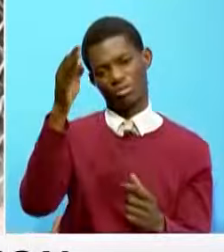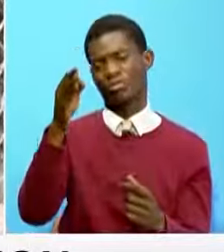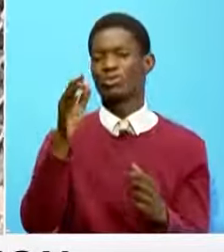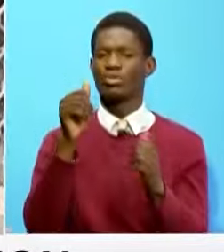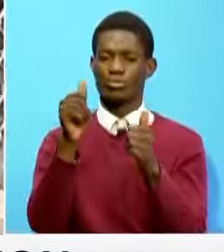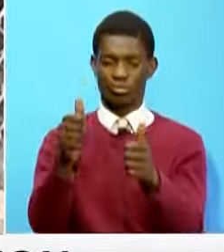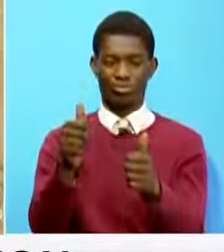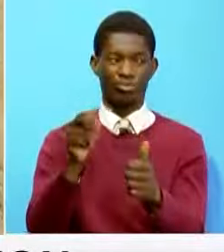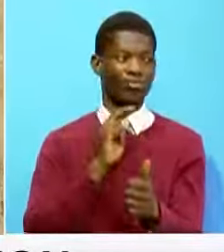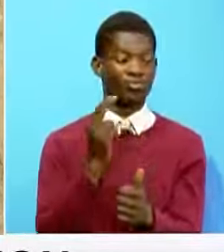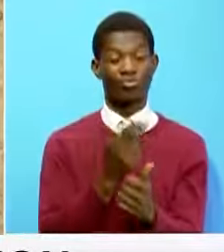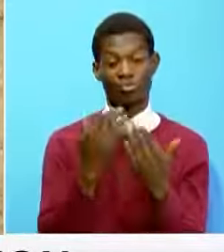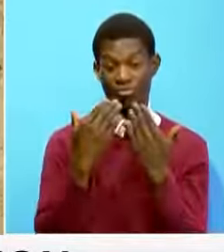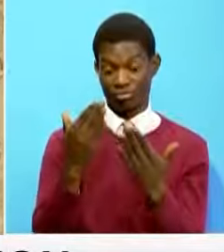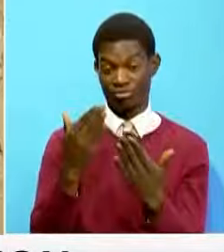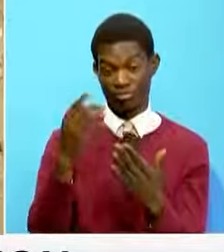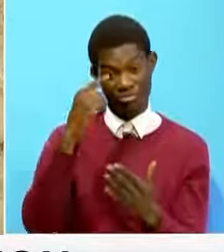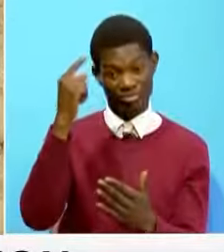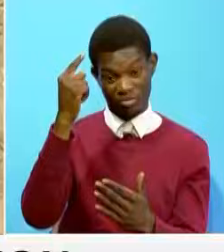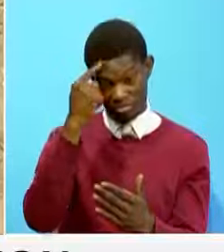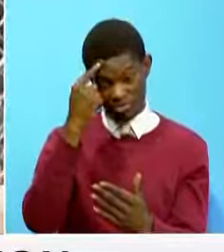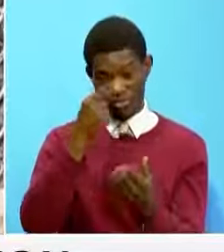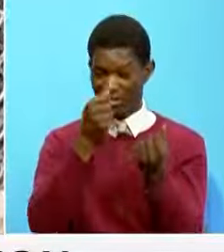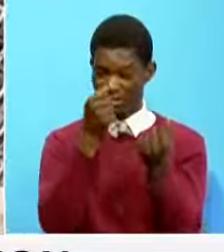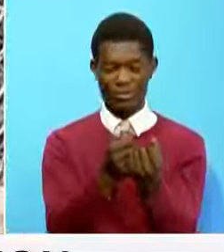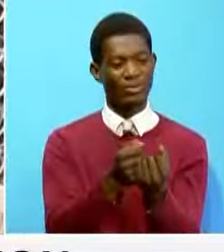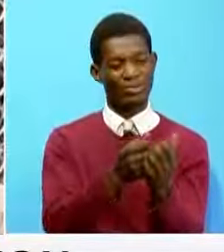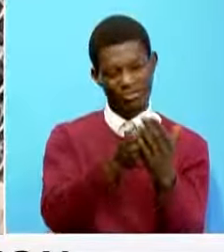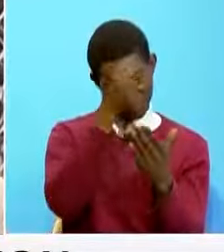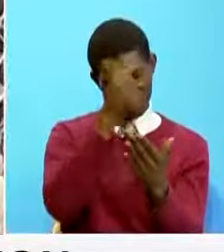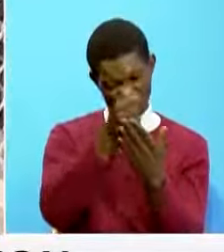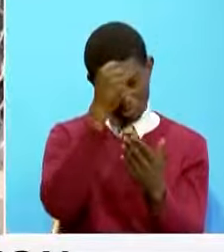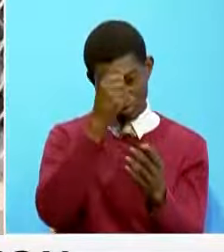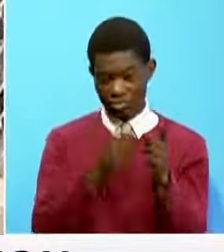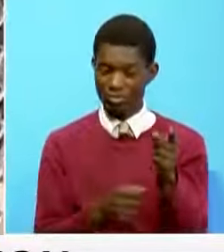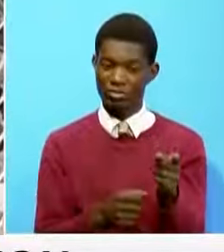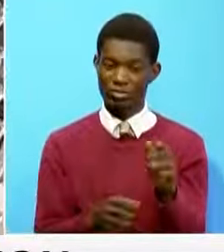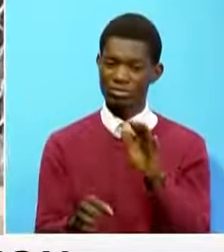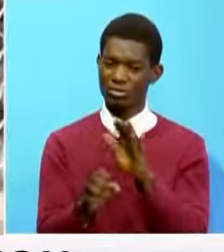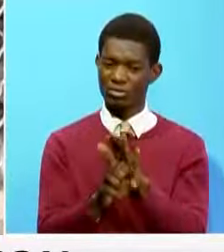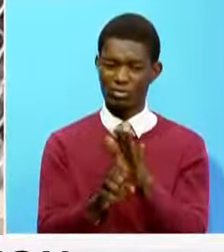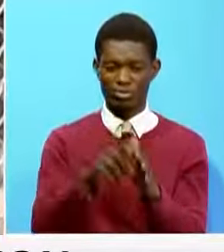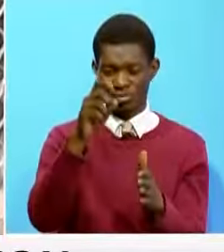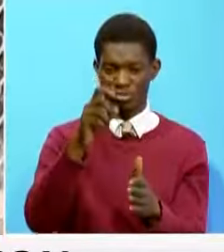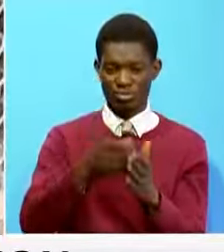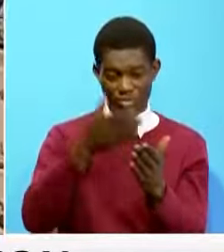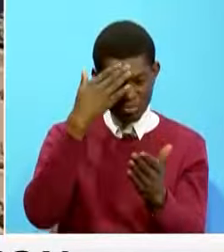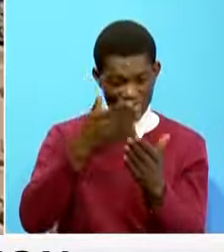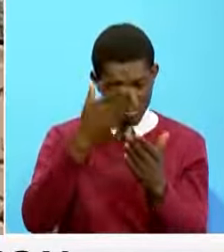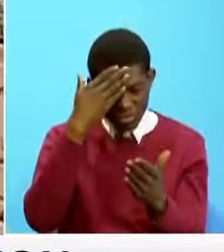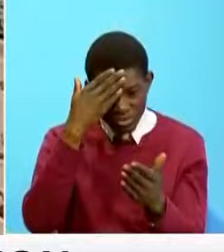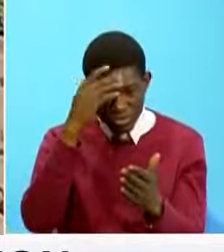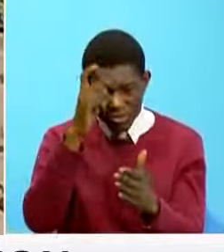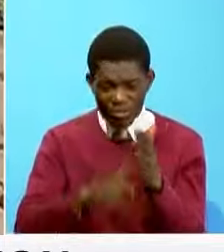Support which they are giving our learners in terms of tuition fee, in terms of meal